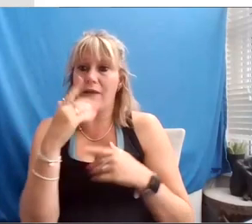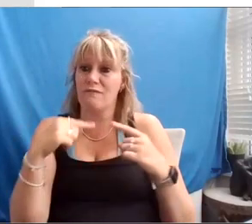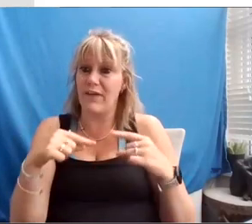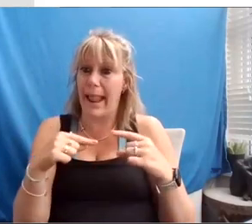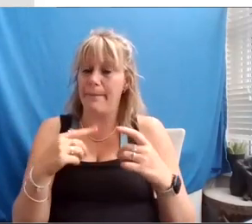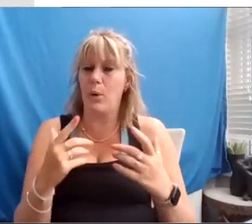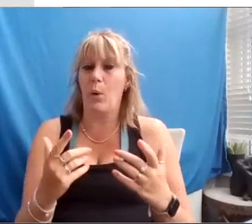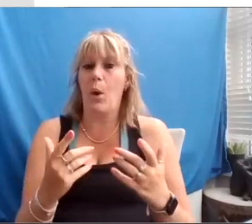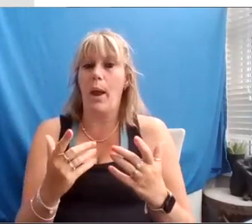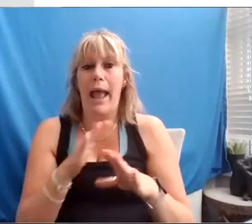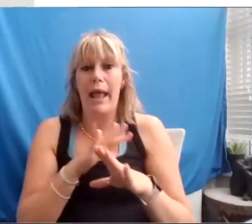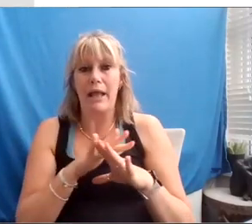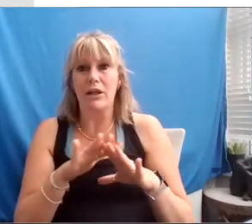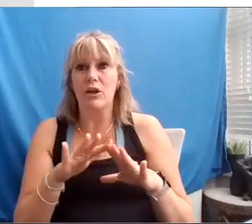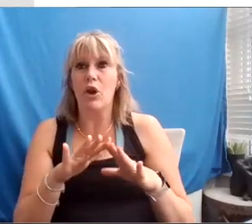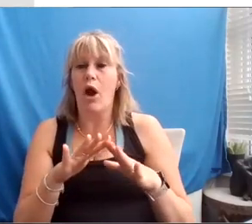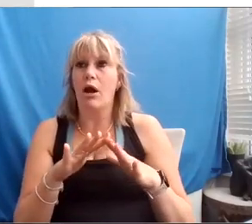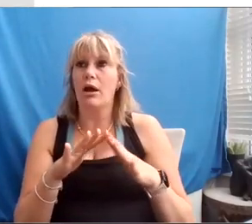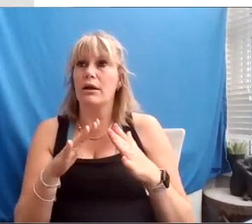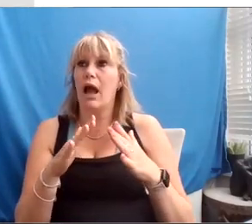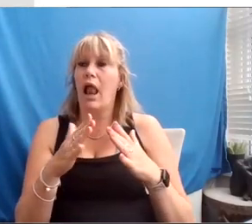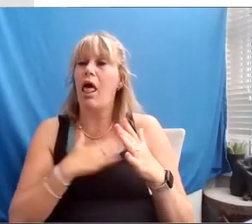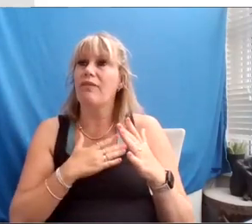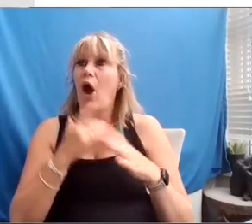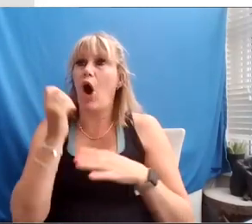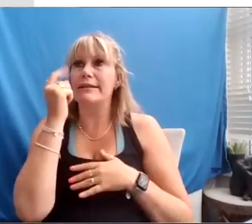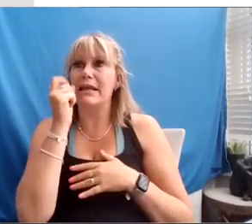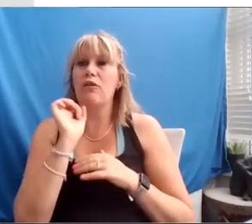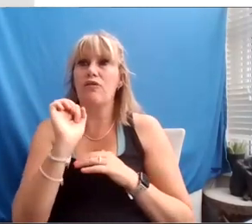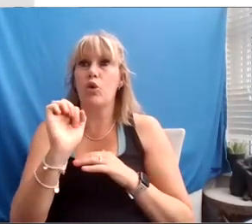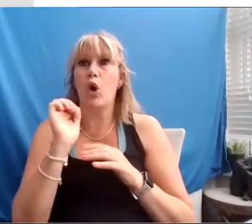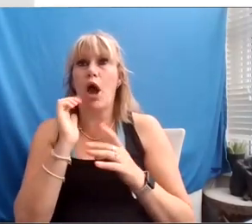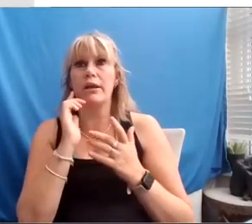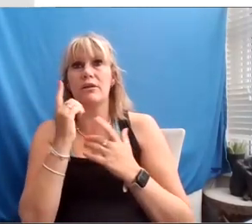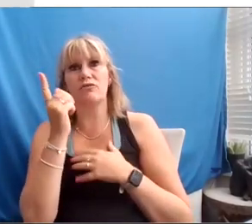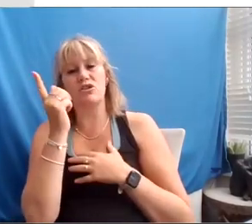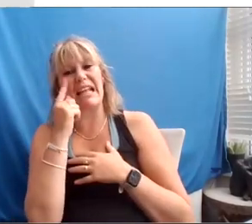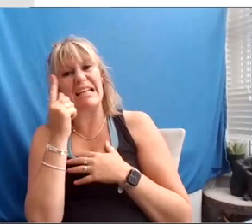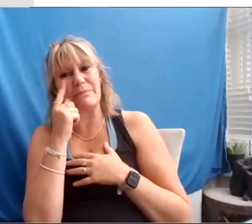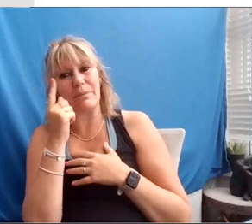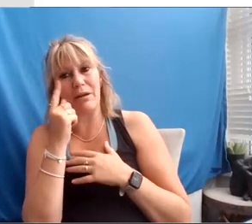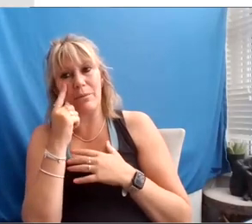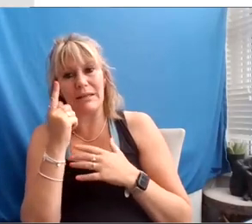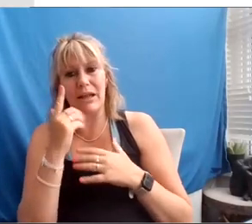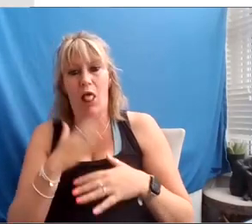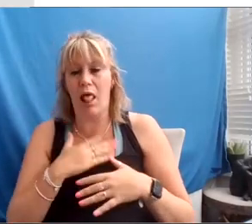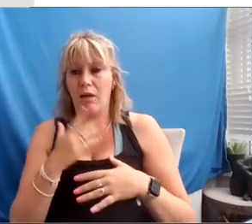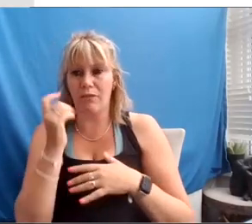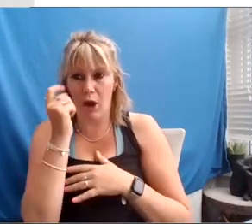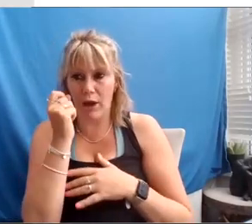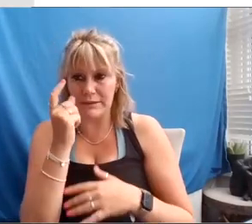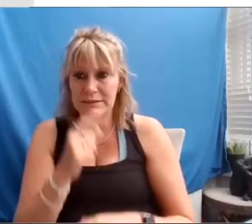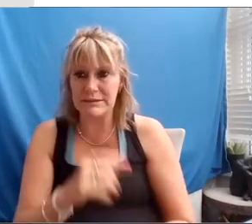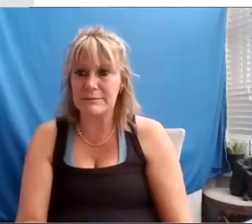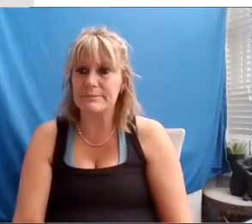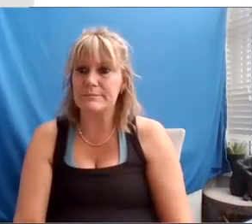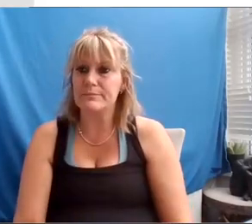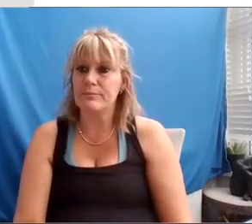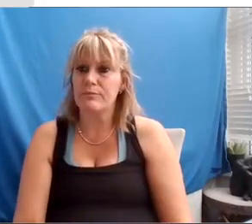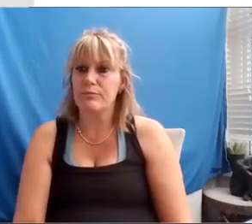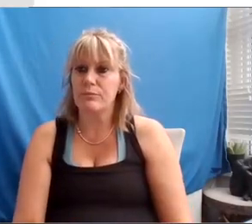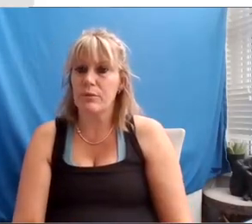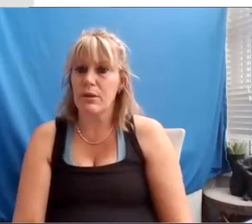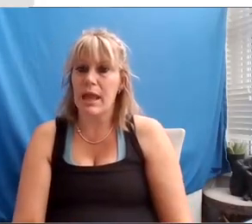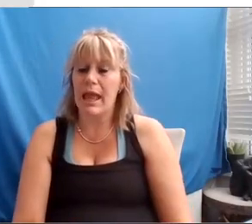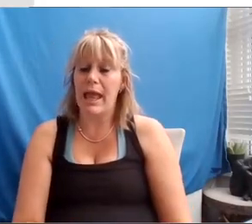experimenting, not going out with a set idea, and then just being really open to what the creative possibilities are. And like you say, you